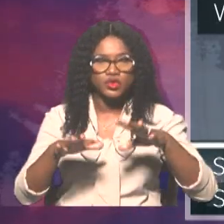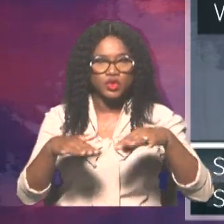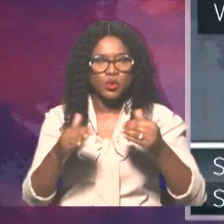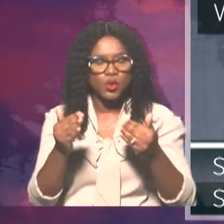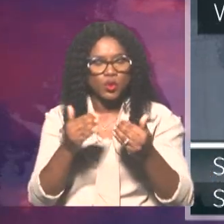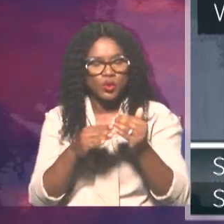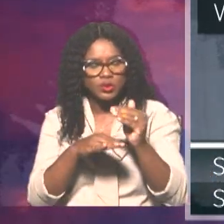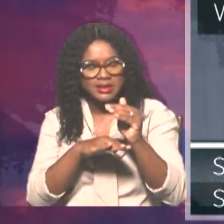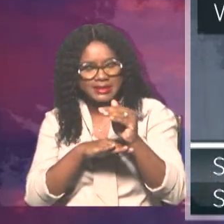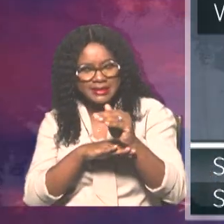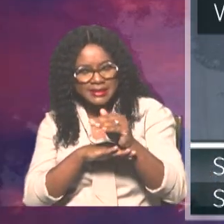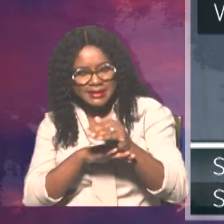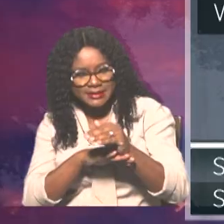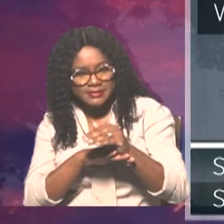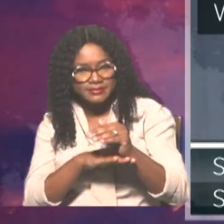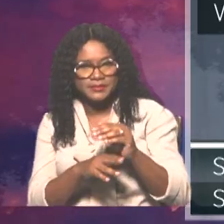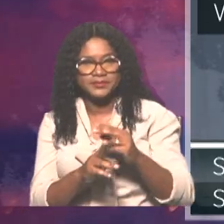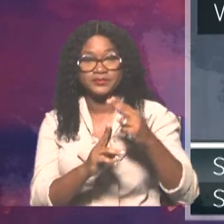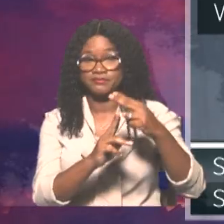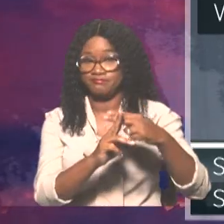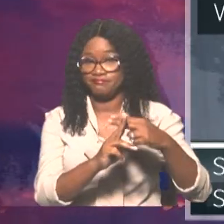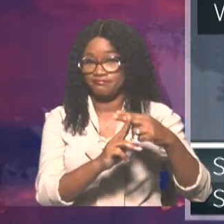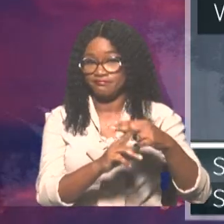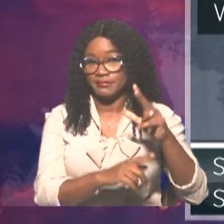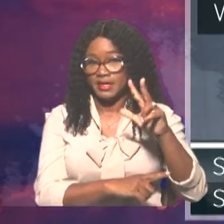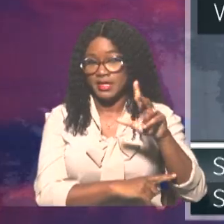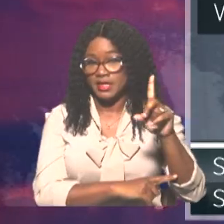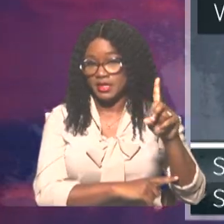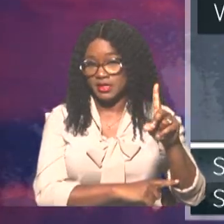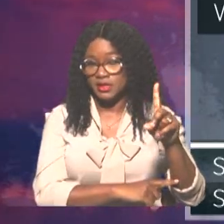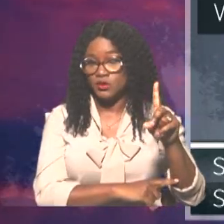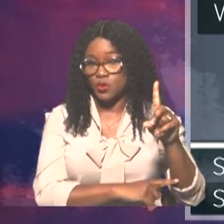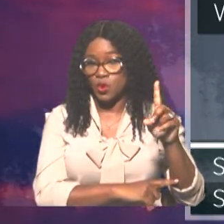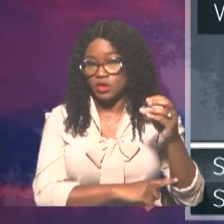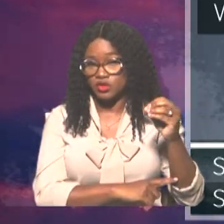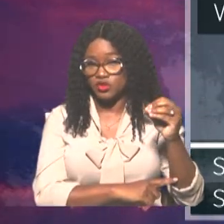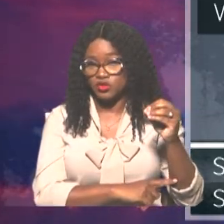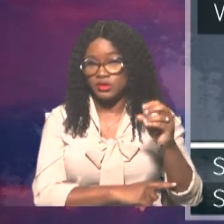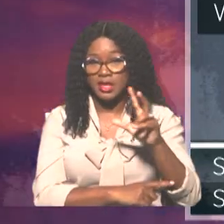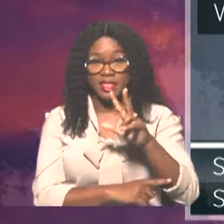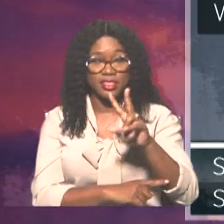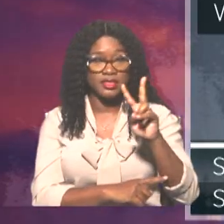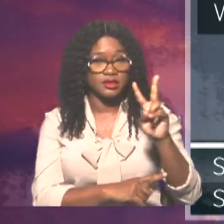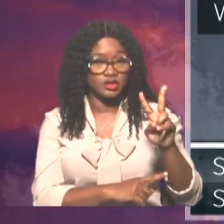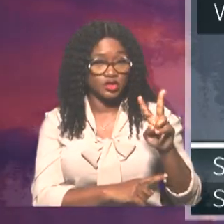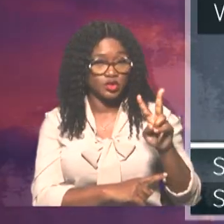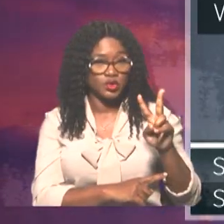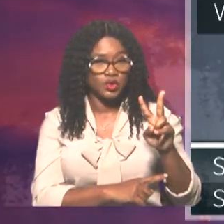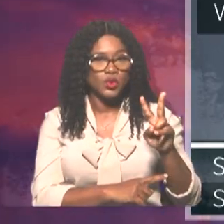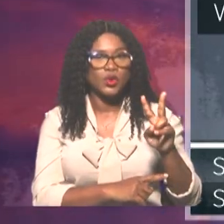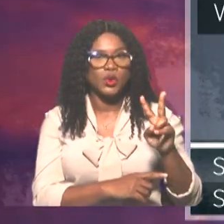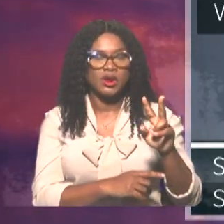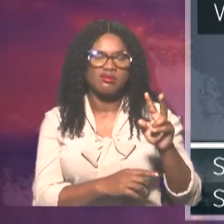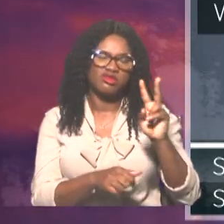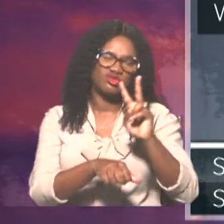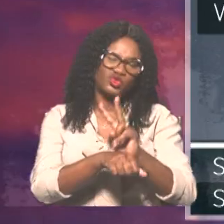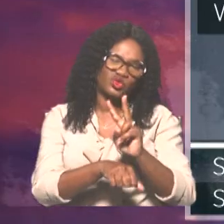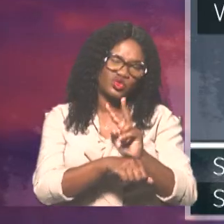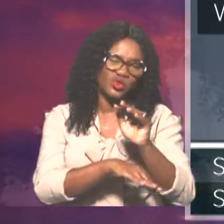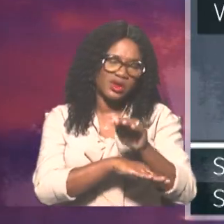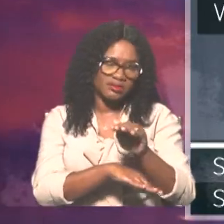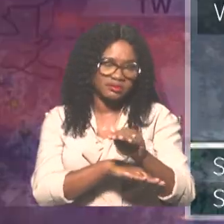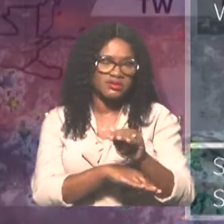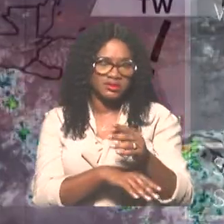to the evening time. Daytime highs will be around 31 during noontime, but 32 a little closer to around 2 p.m. in